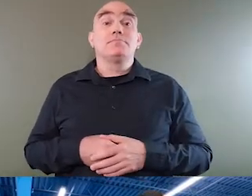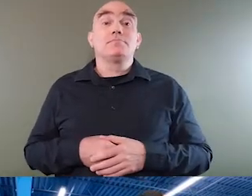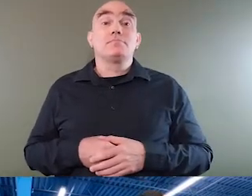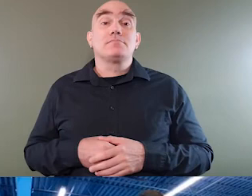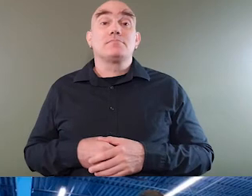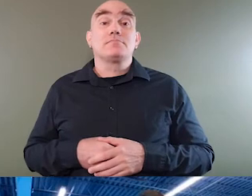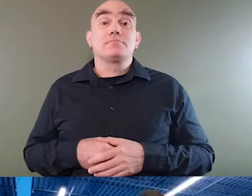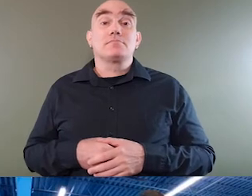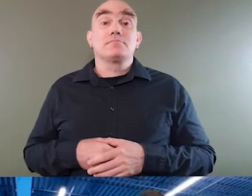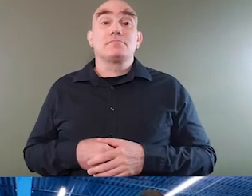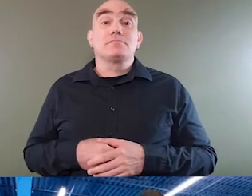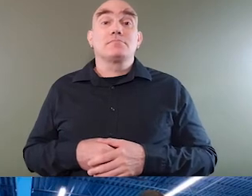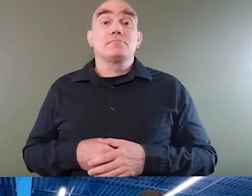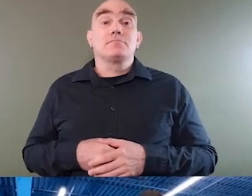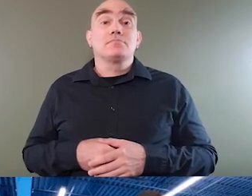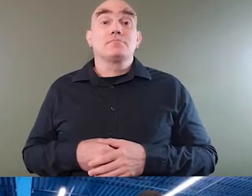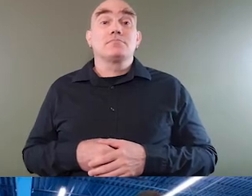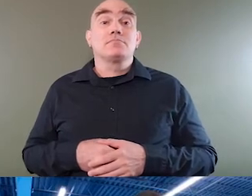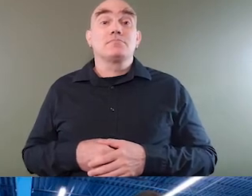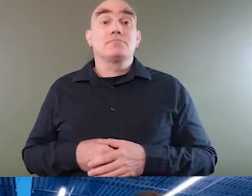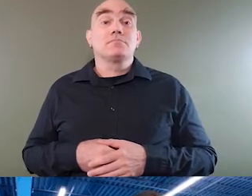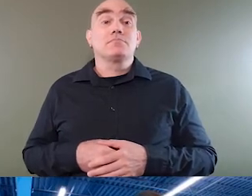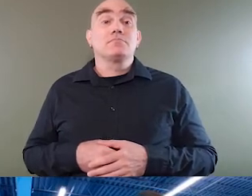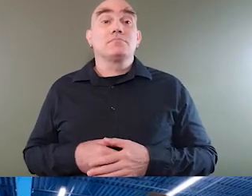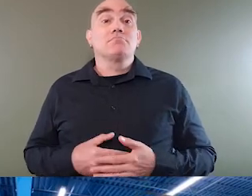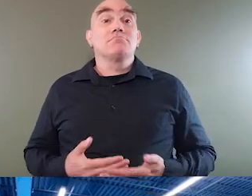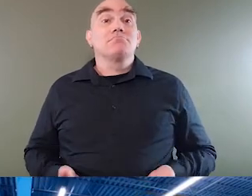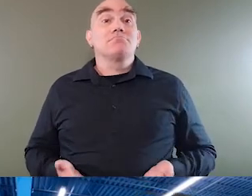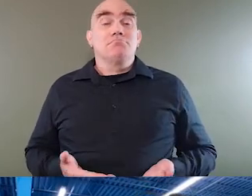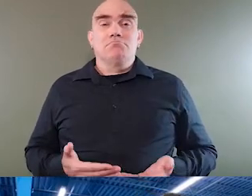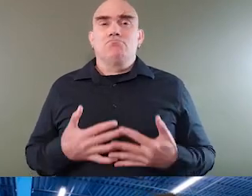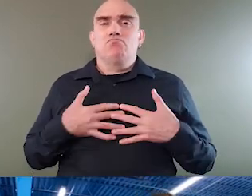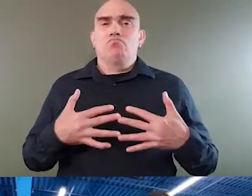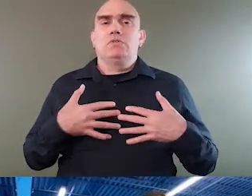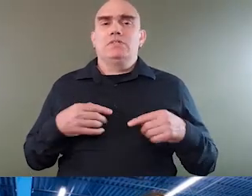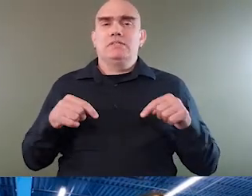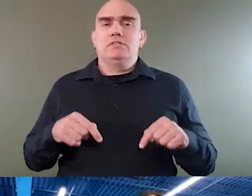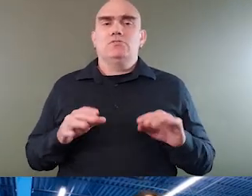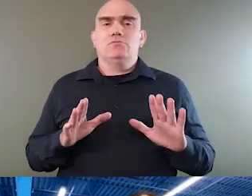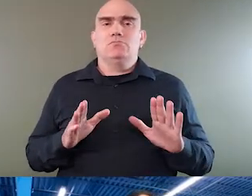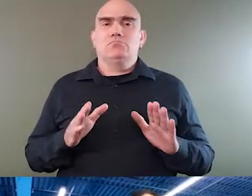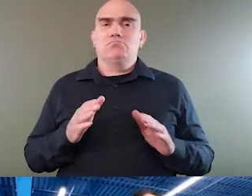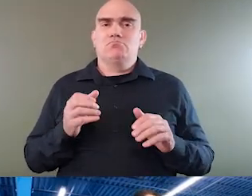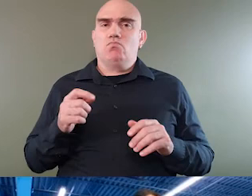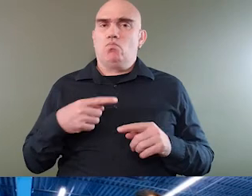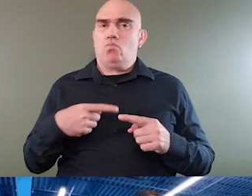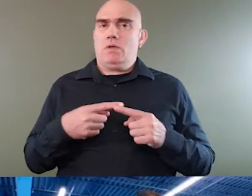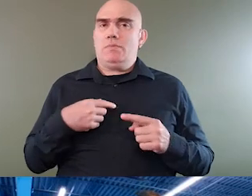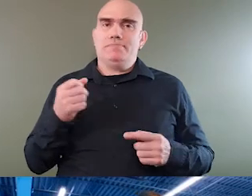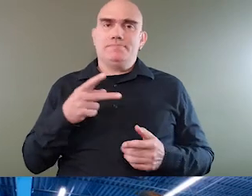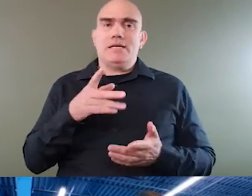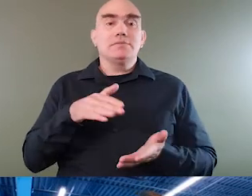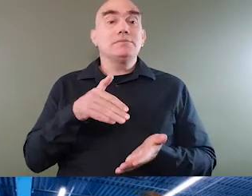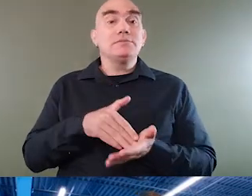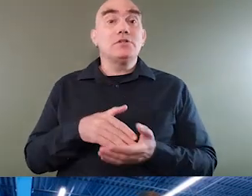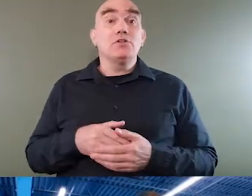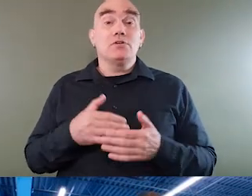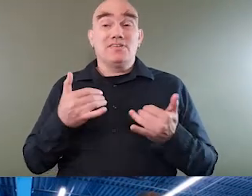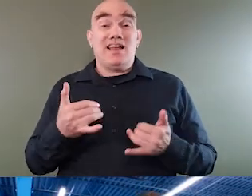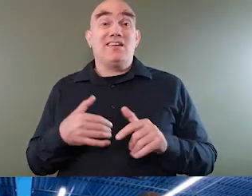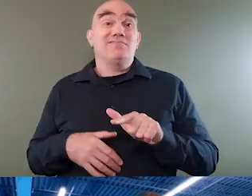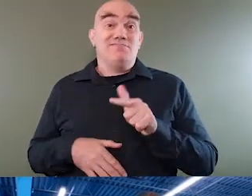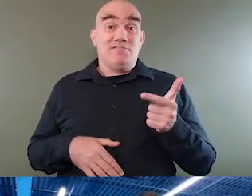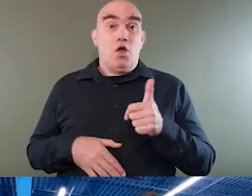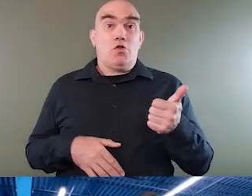Exhale, back to center, ha. And let's take one breath here as we settle ourselves in center, and we'll take this to the